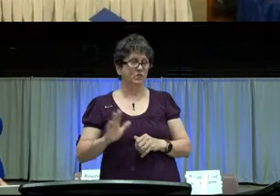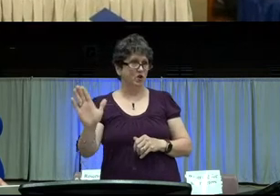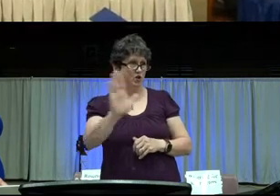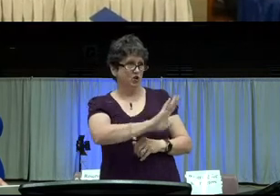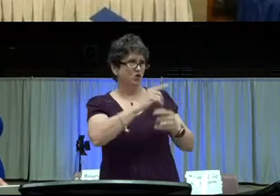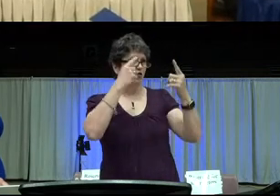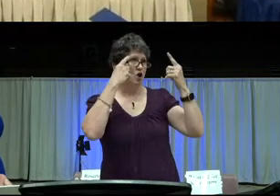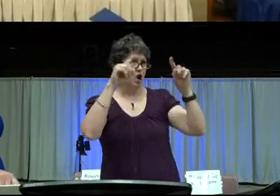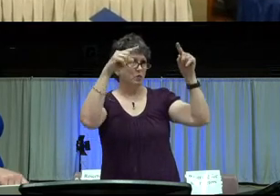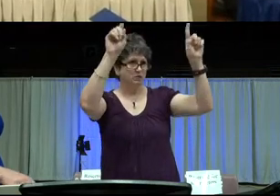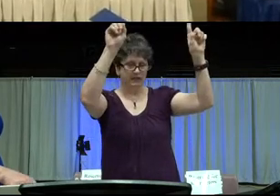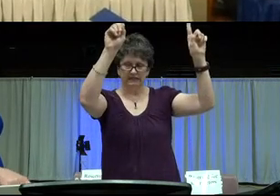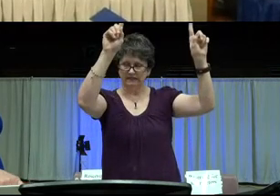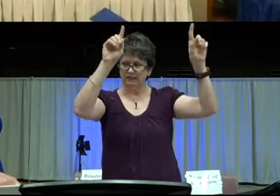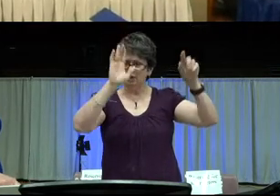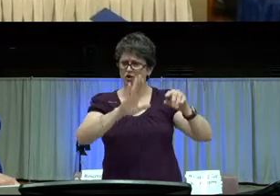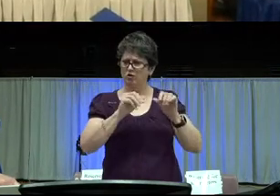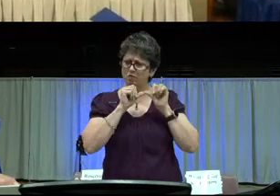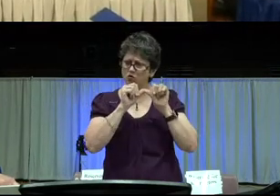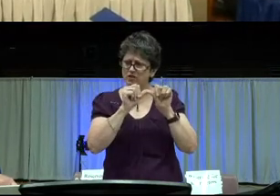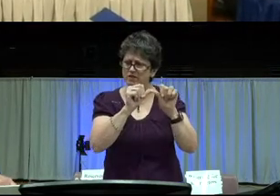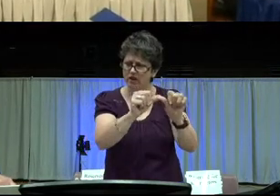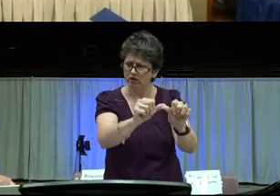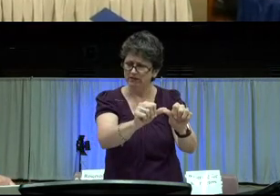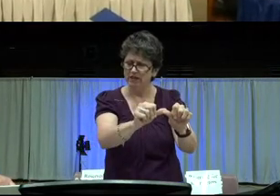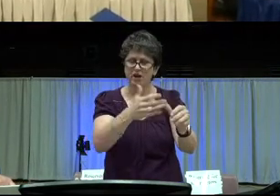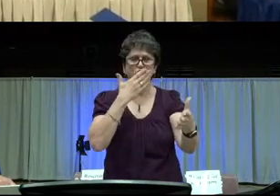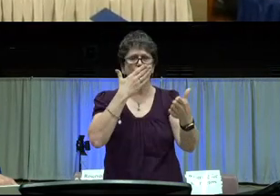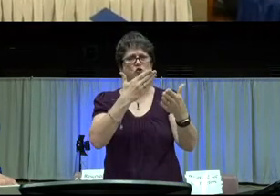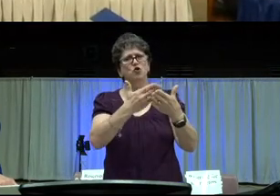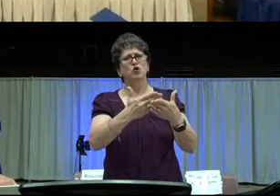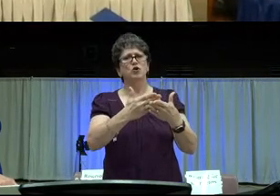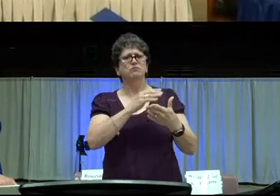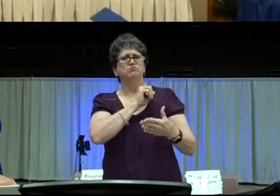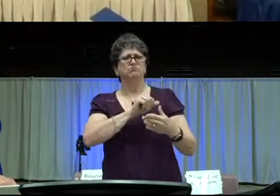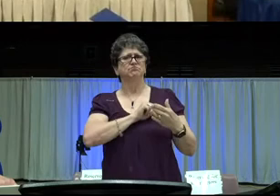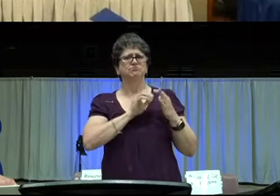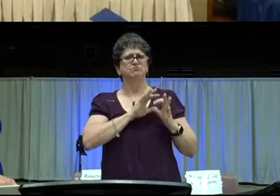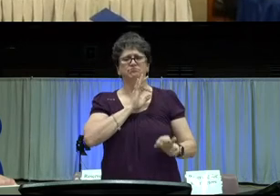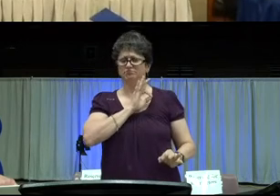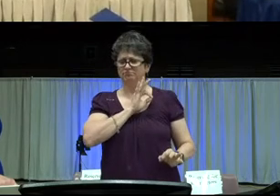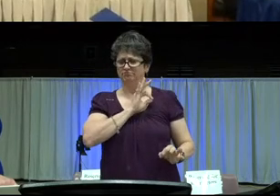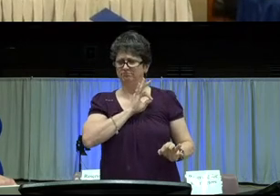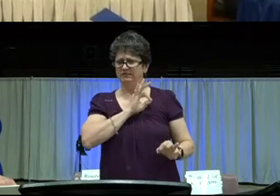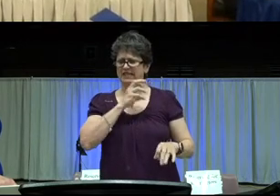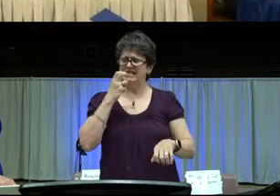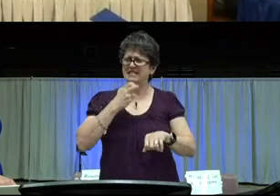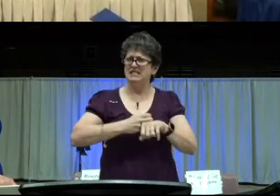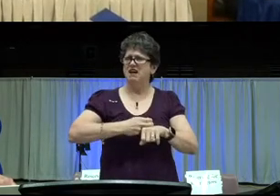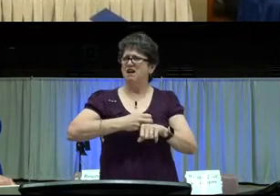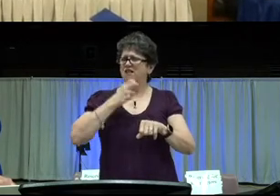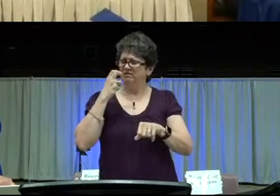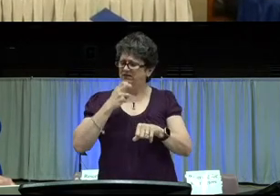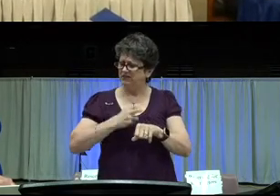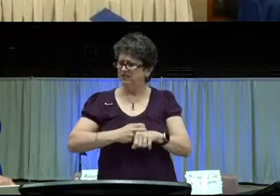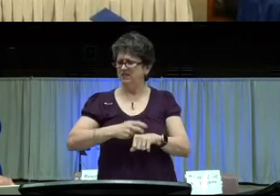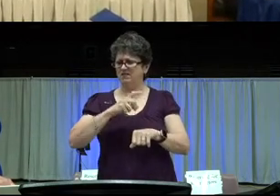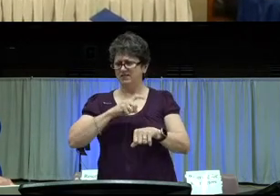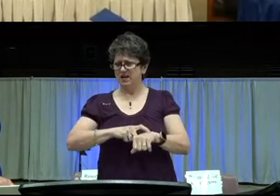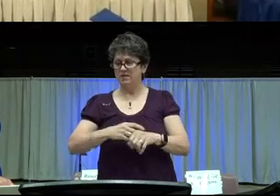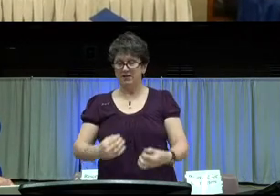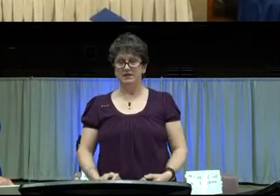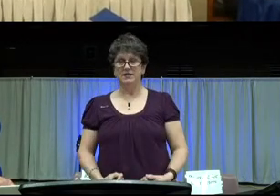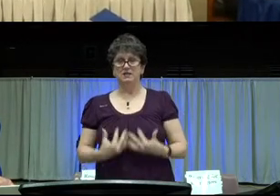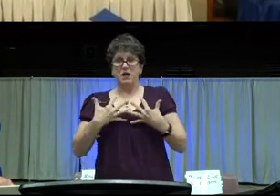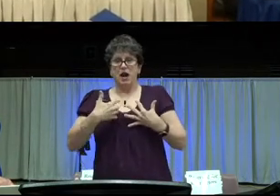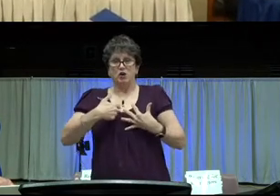Your accomplishments, your perseverance, and your good-spiritedness in tough, tough times has